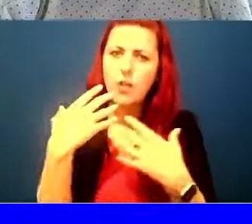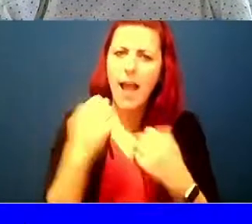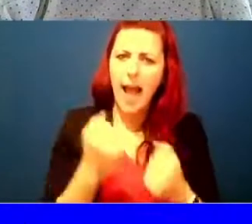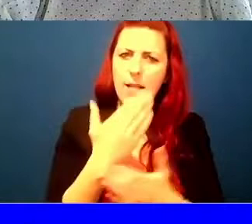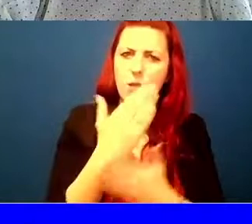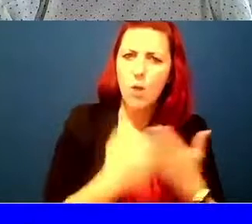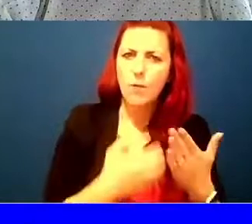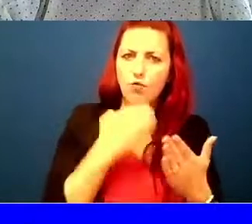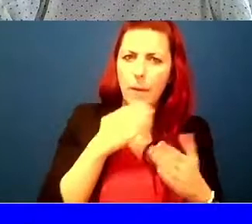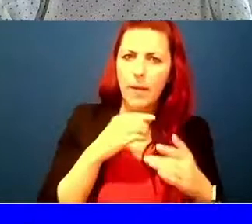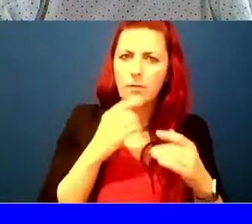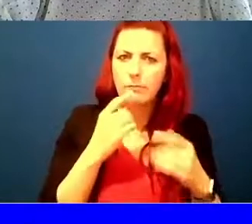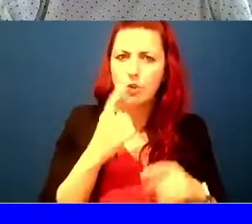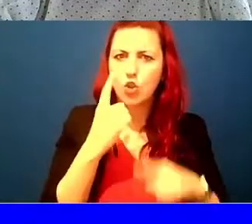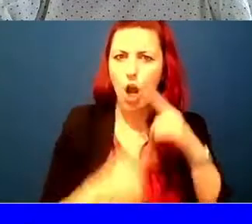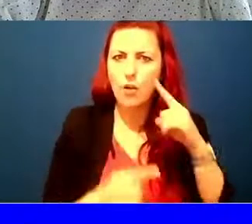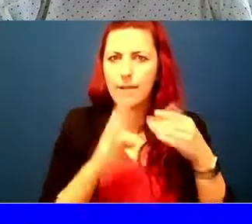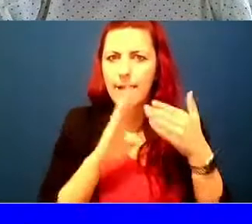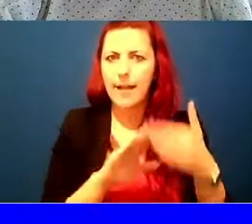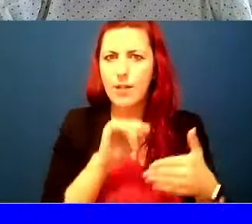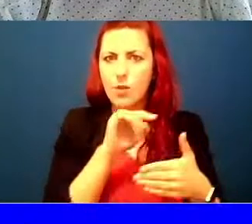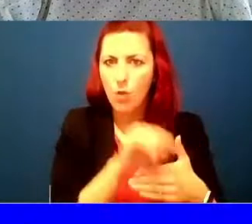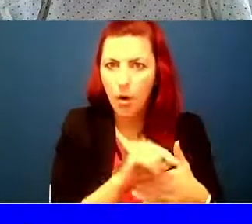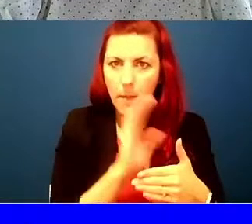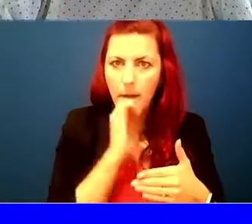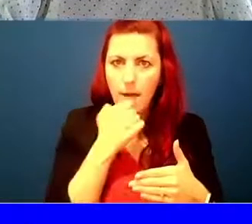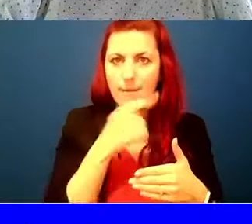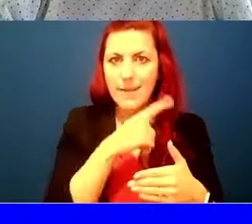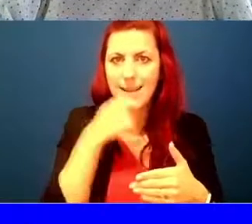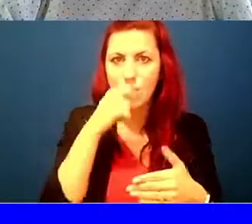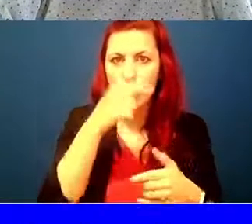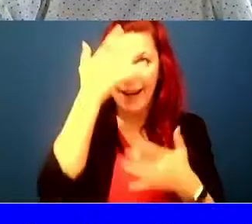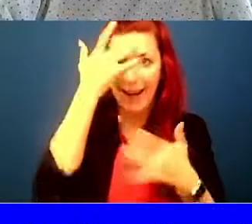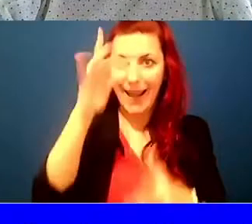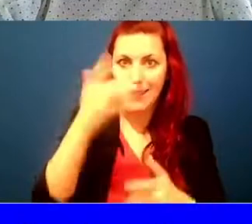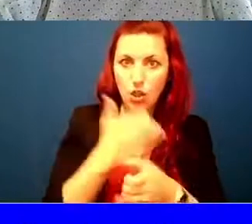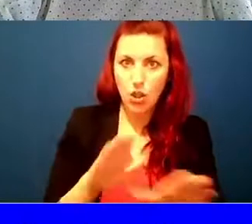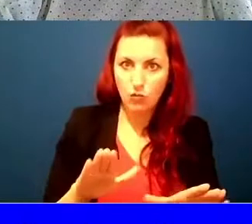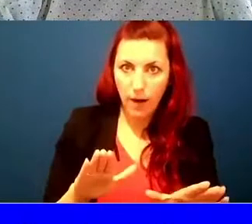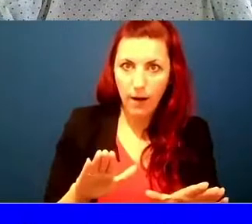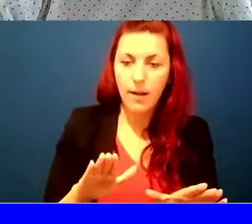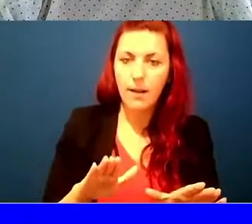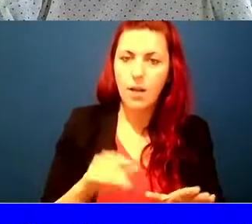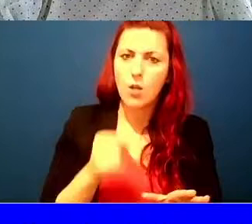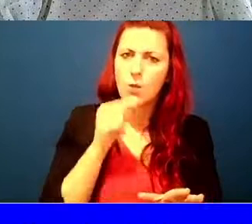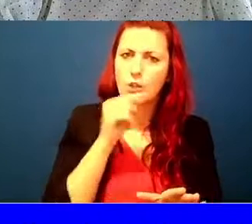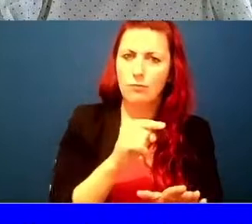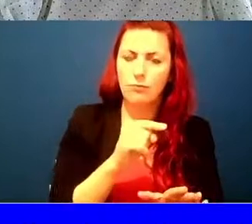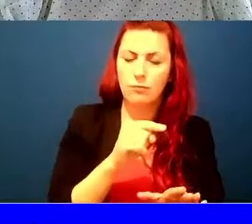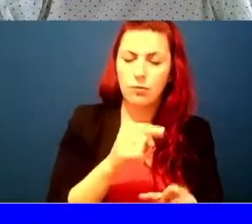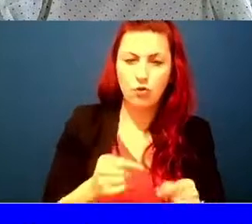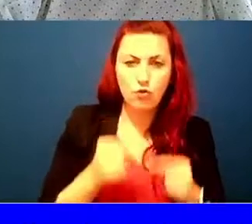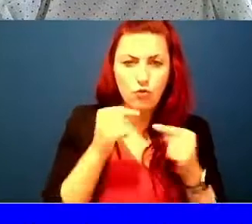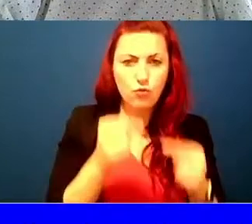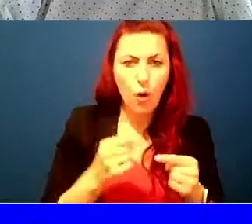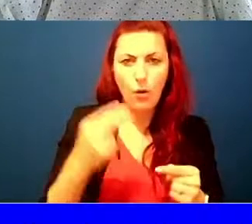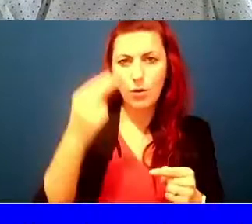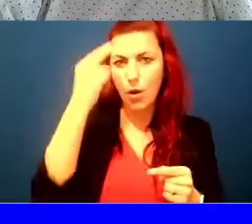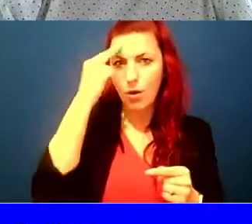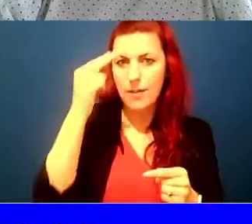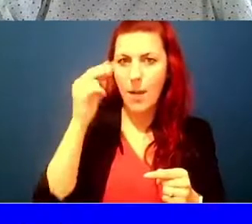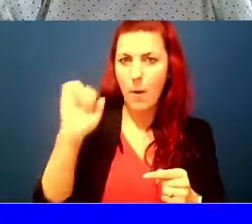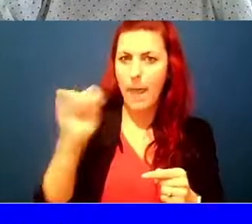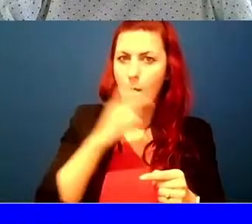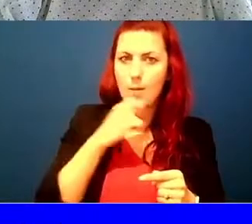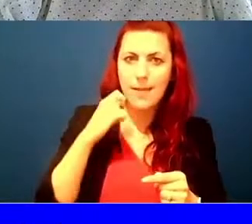charges regarding her alleged neglect of her children. She actually really struggled to understand what was going on.